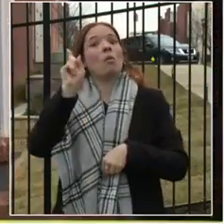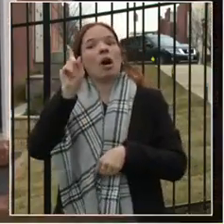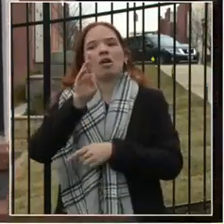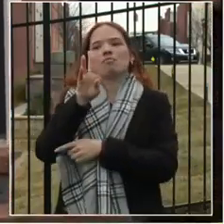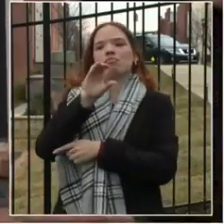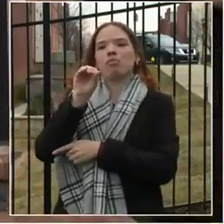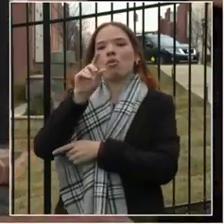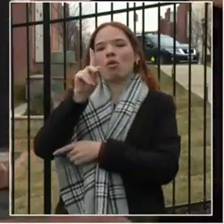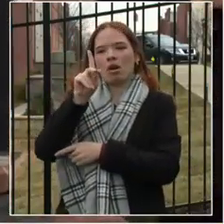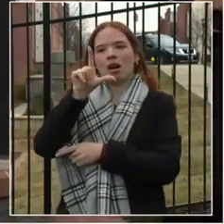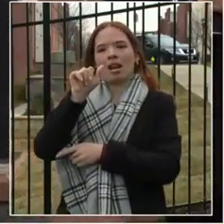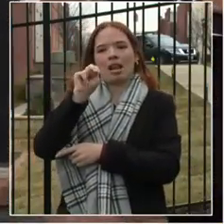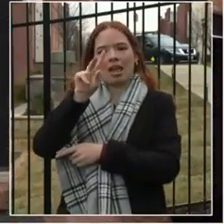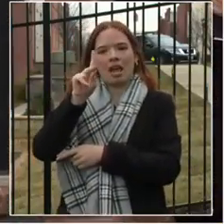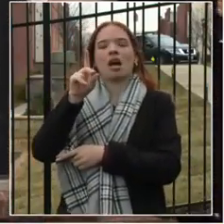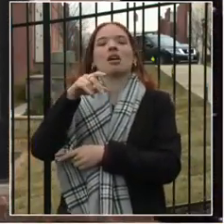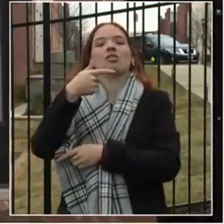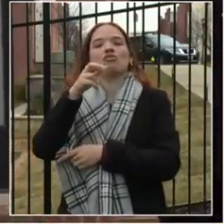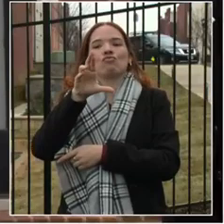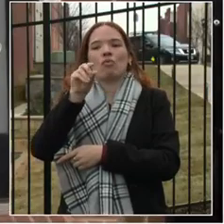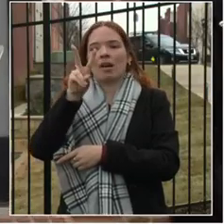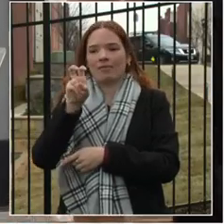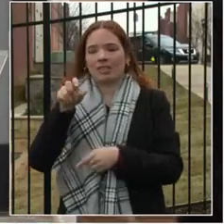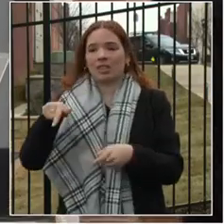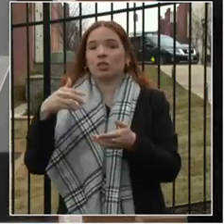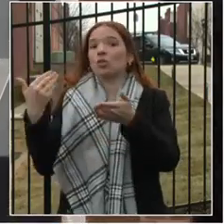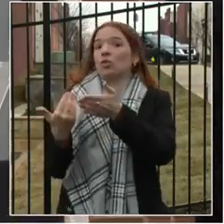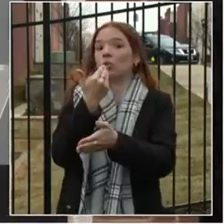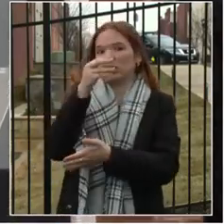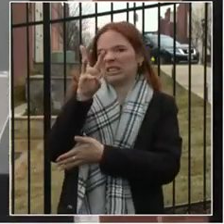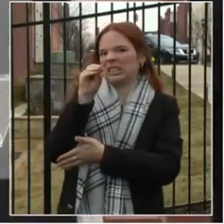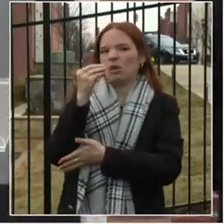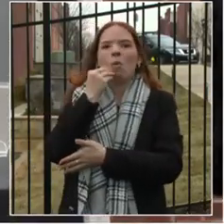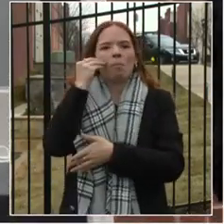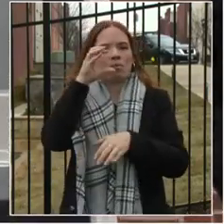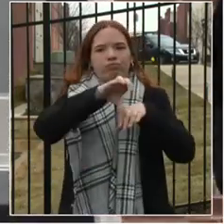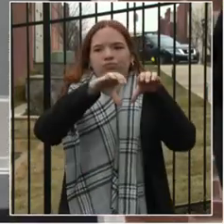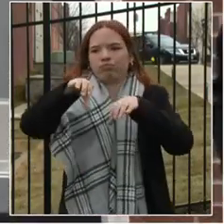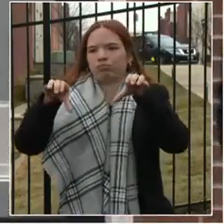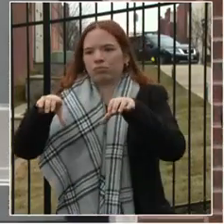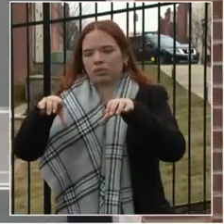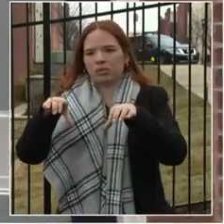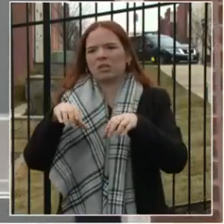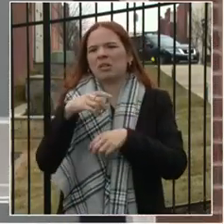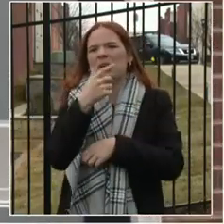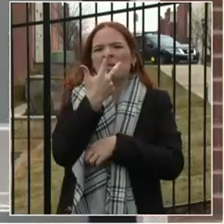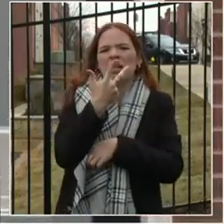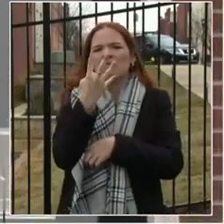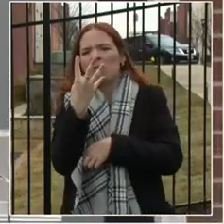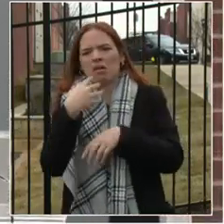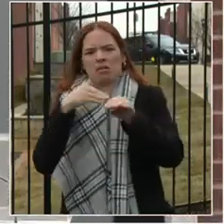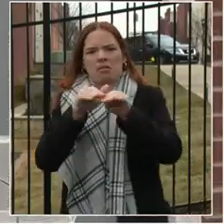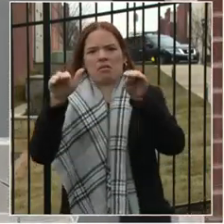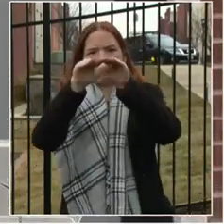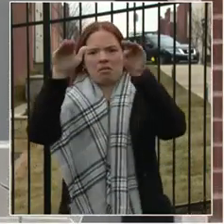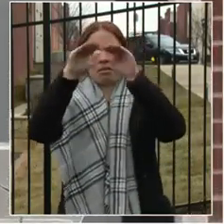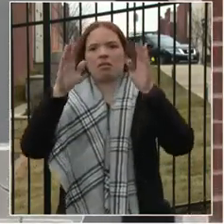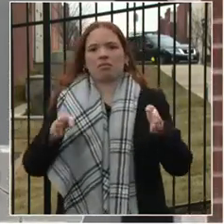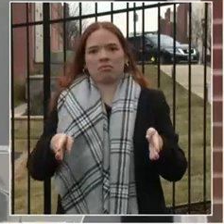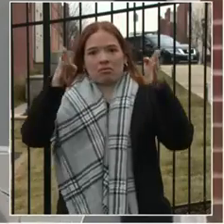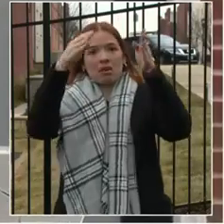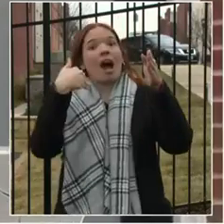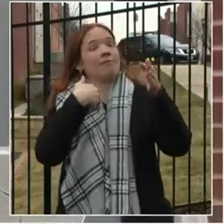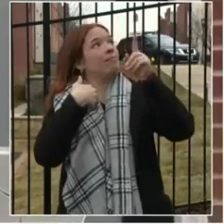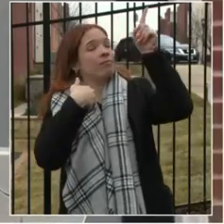4 levels and rooftop terraces, ideal for taking in the beautiful and iconic views of the city.